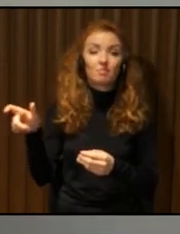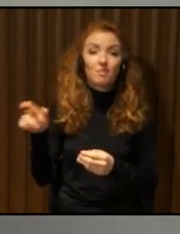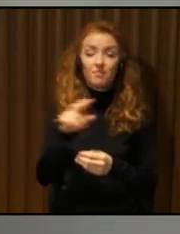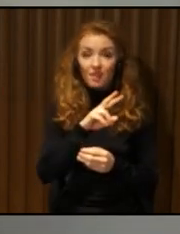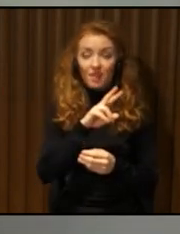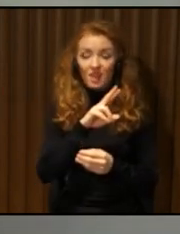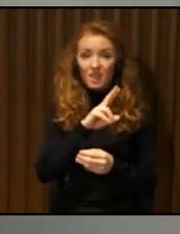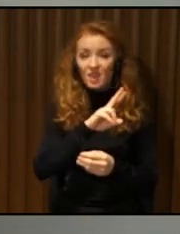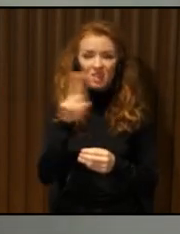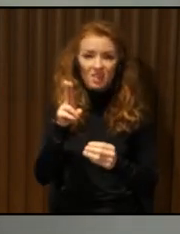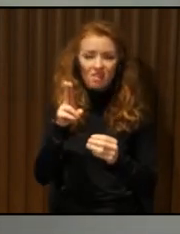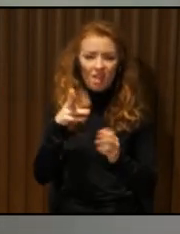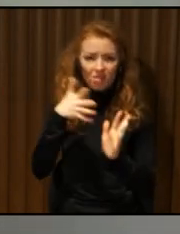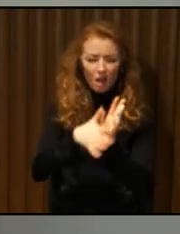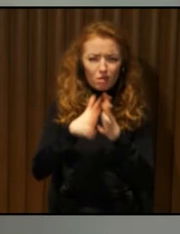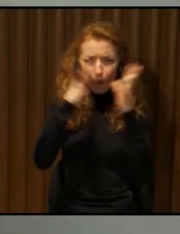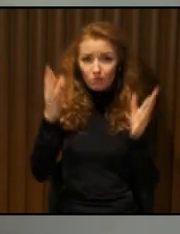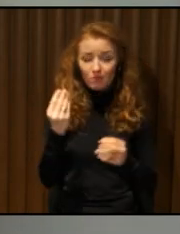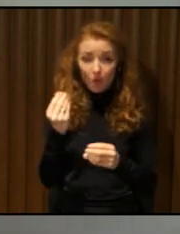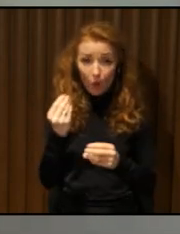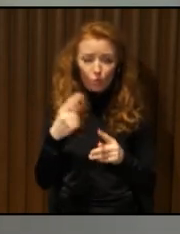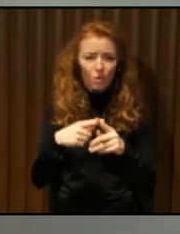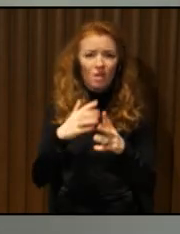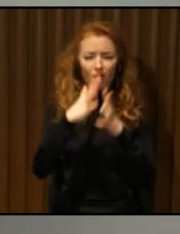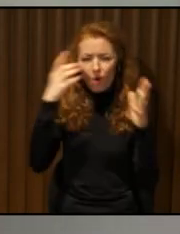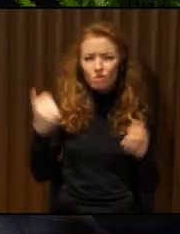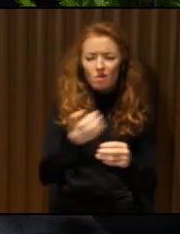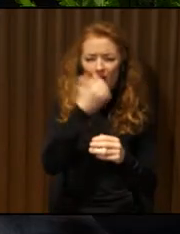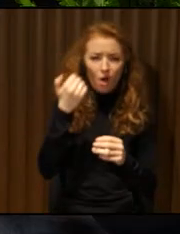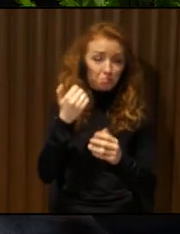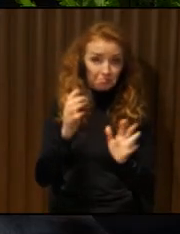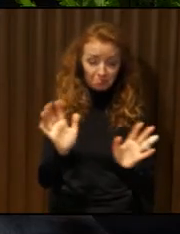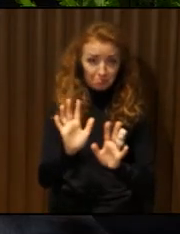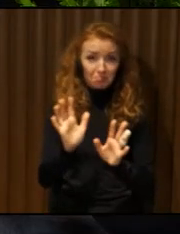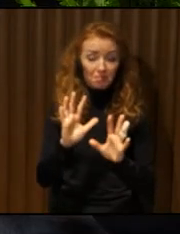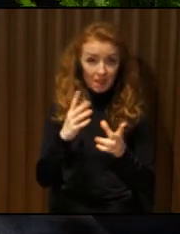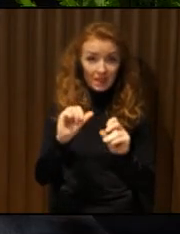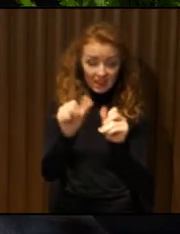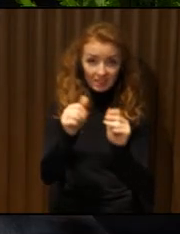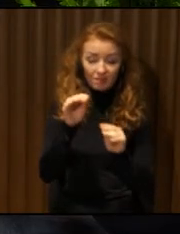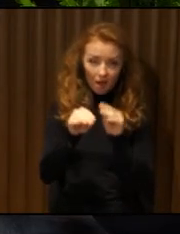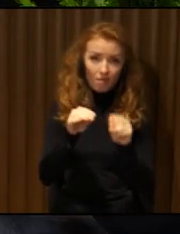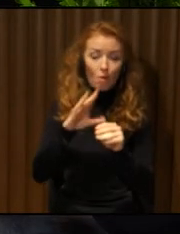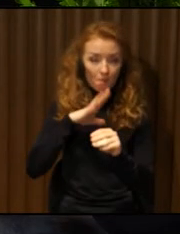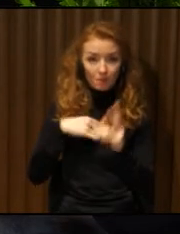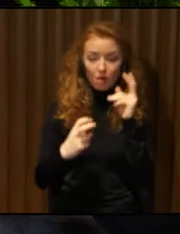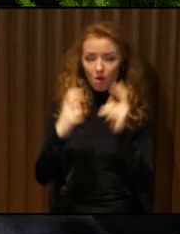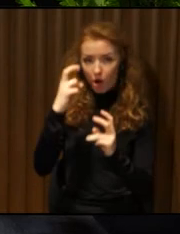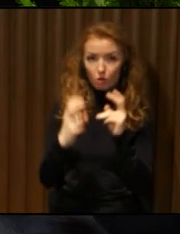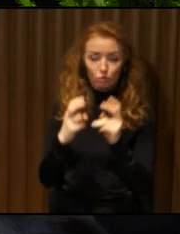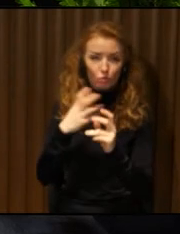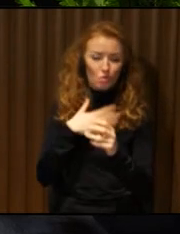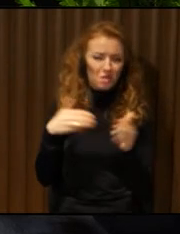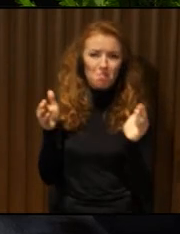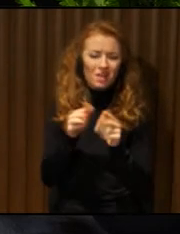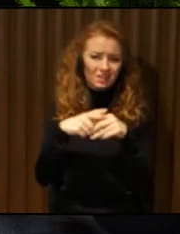and years of design and manufacturing. But small things. But this small trick that